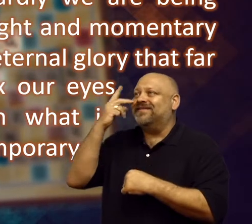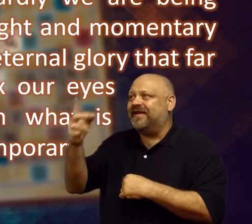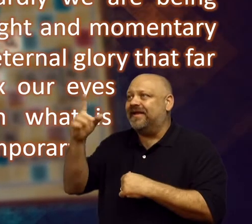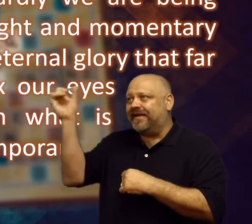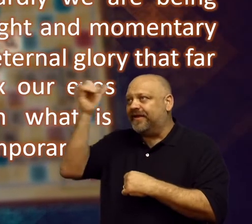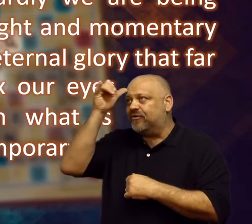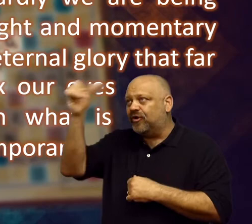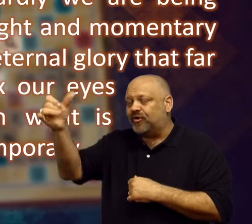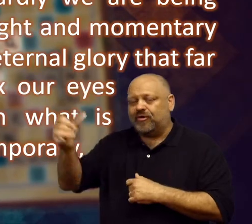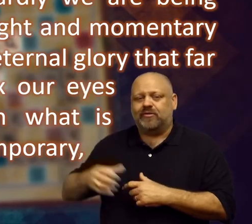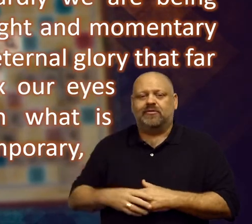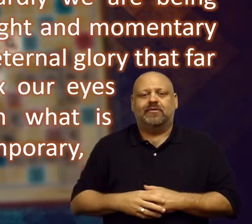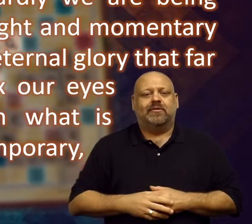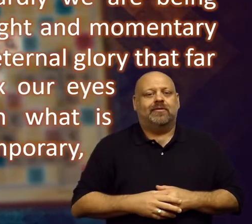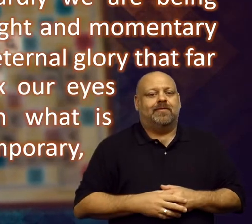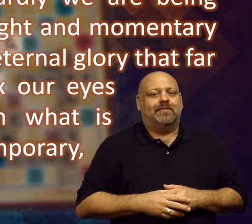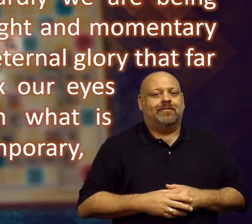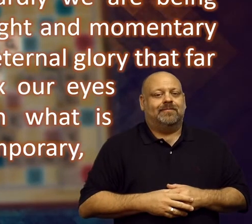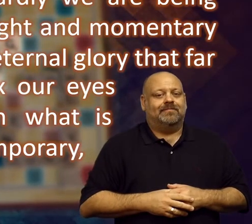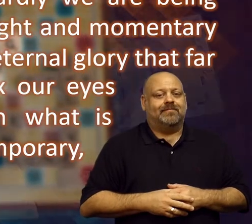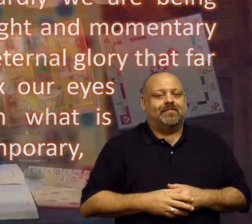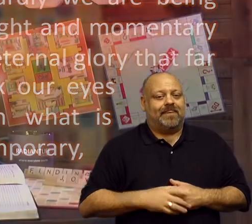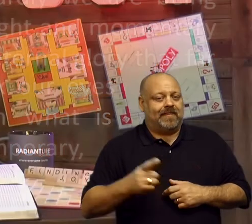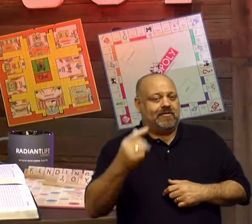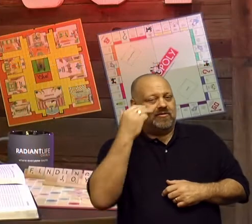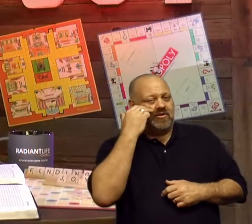is unseen is eternal."